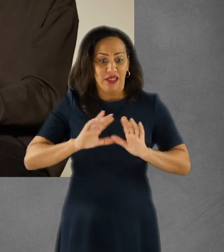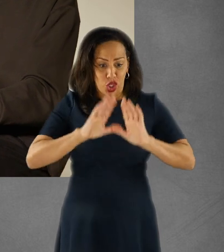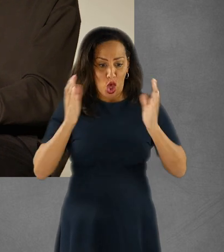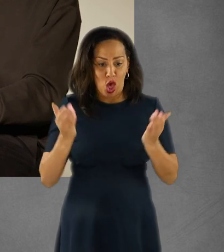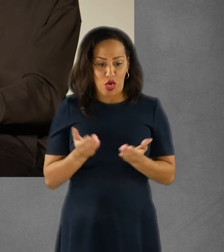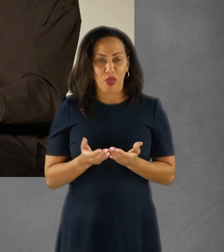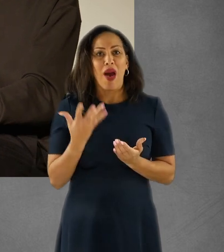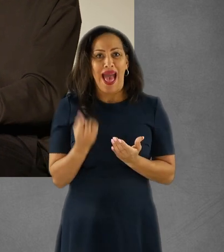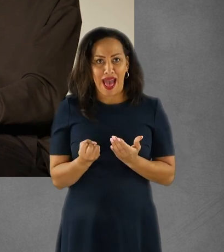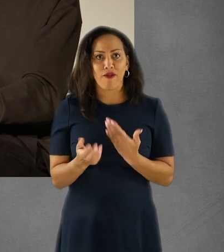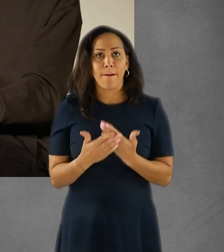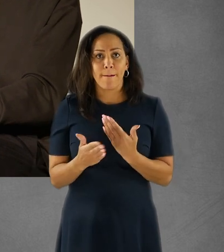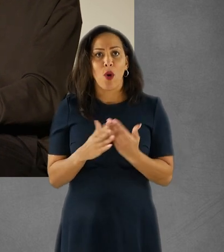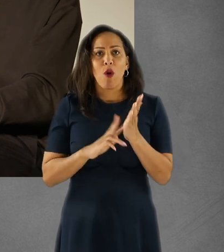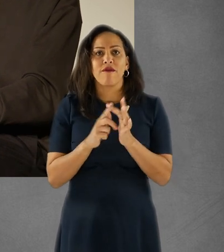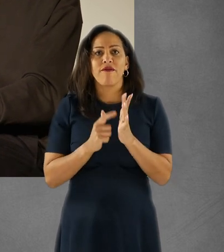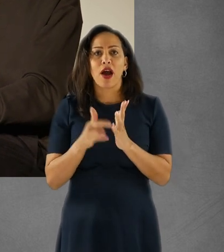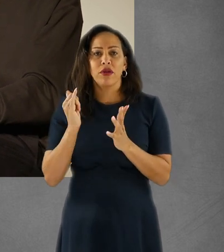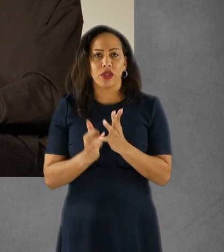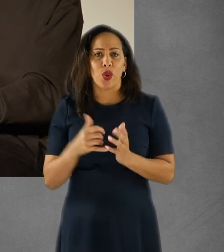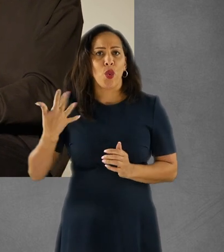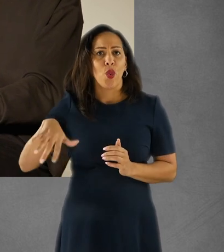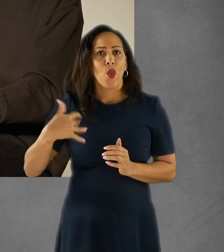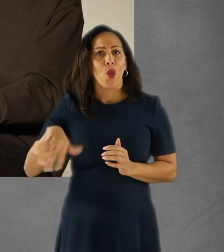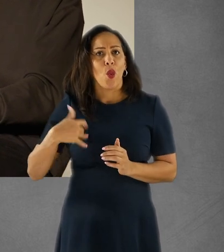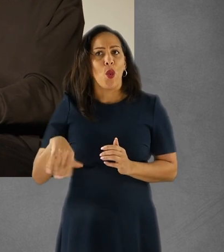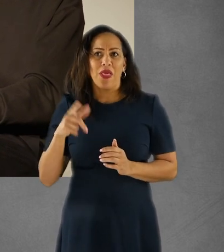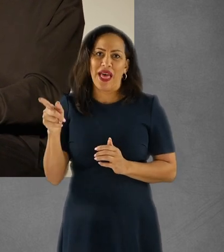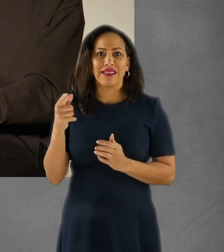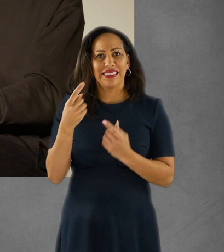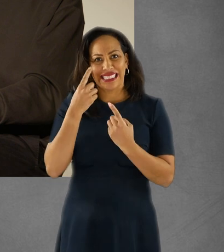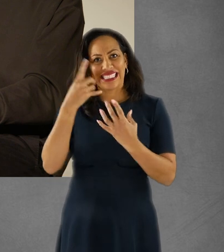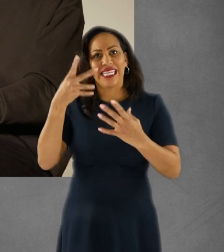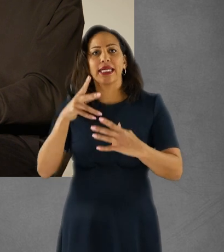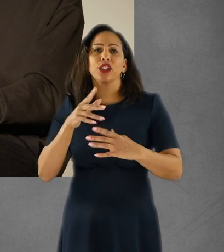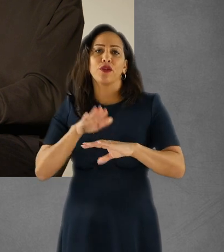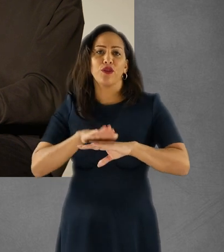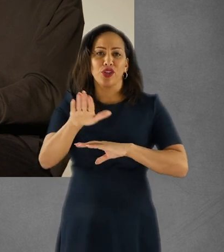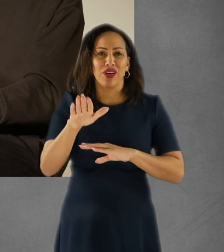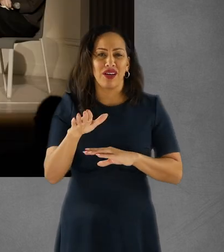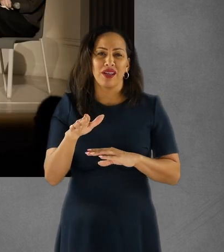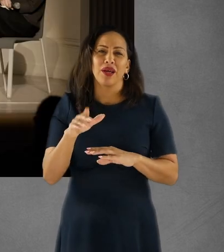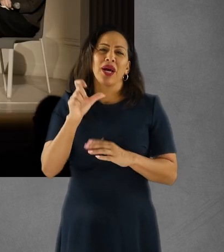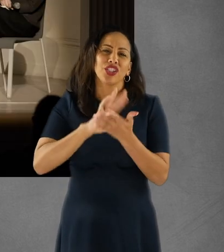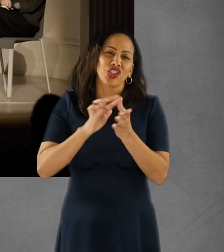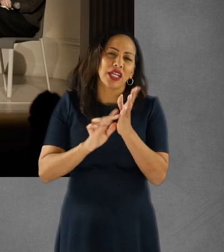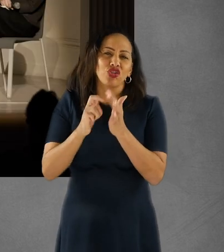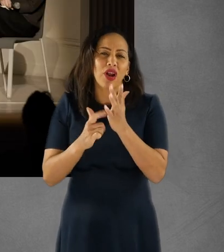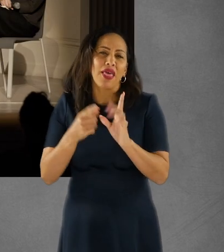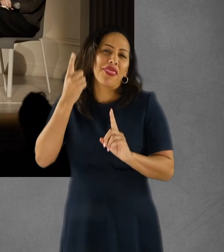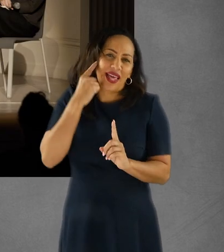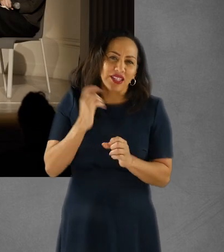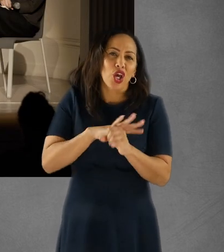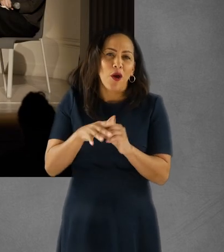that COVID-19 came from outer space. So many of us have been touched by